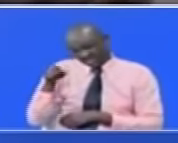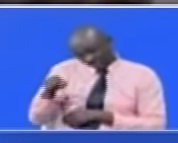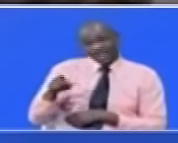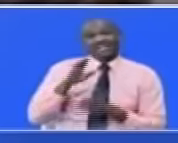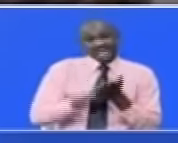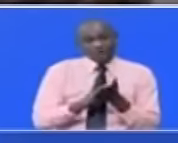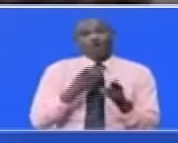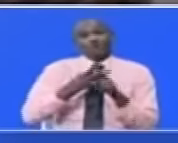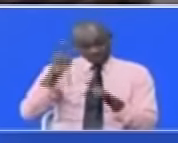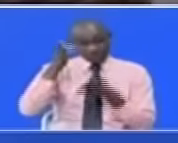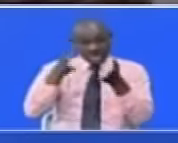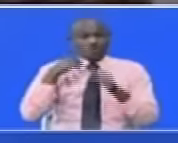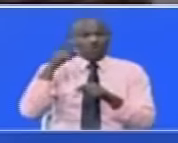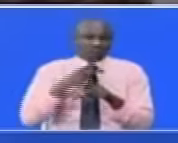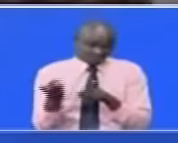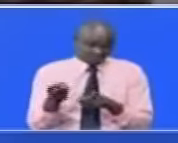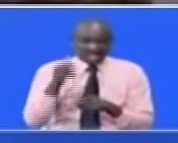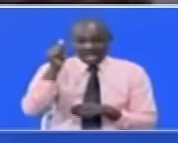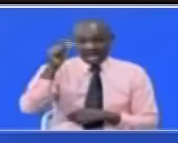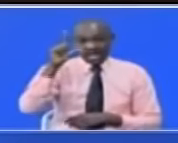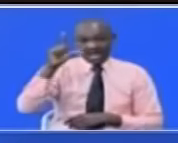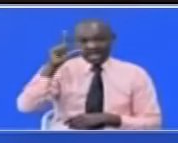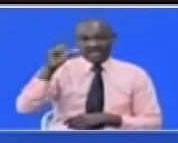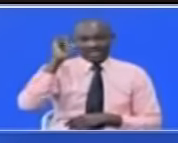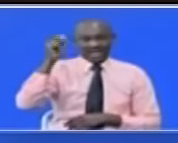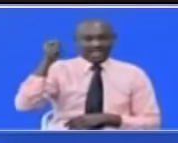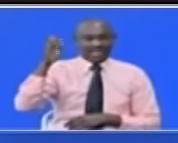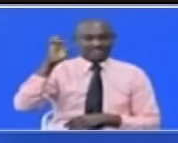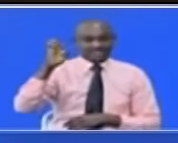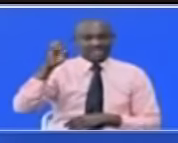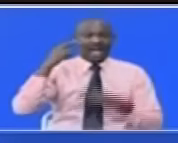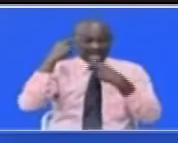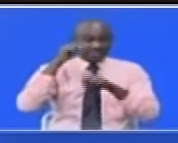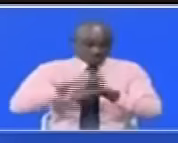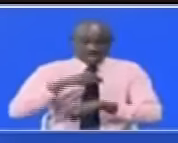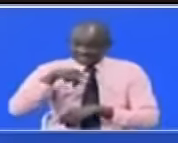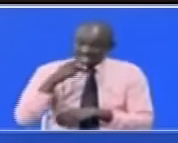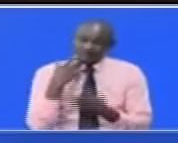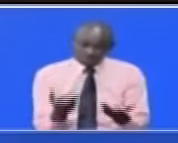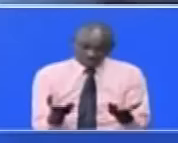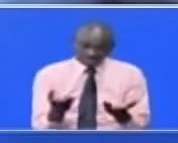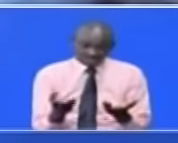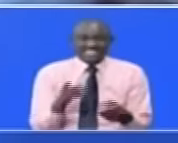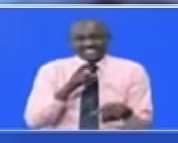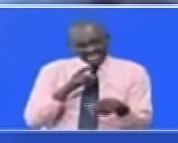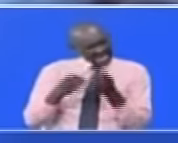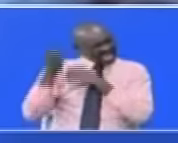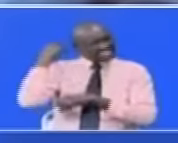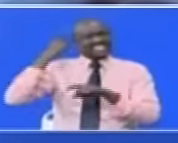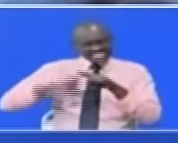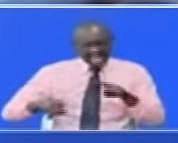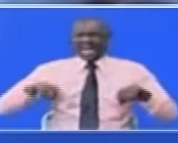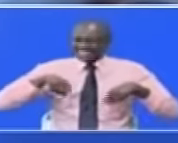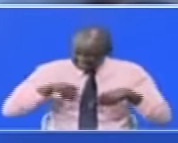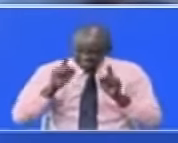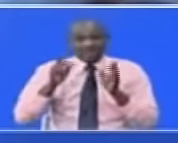at Alliance Girls High School. Cynthia Gathoni Gishuki is keen on the proceedings being aired. At such a time last year, tension filled